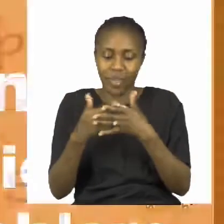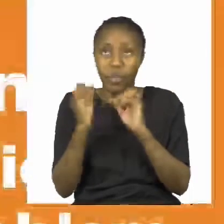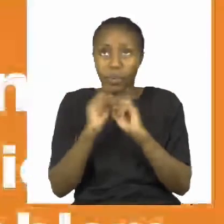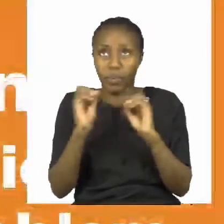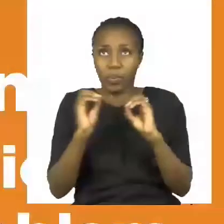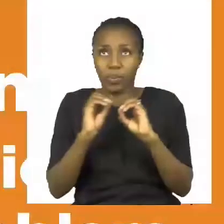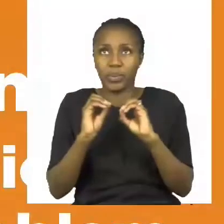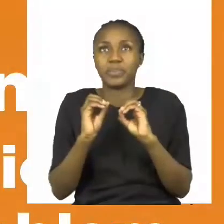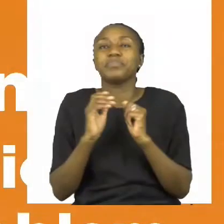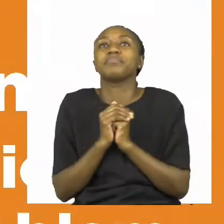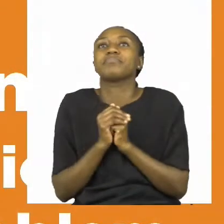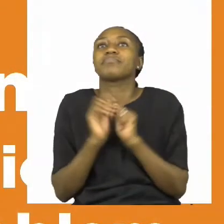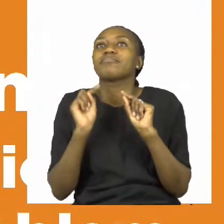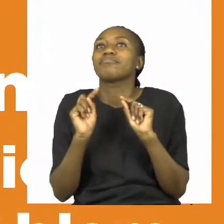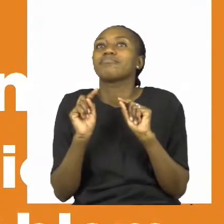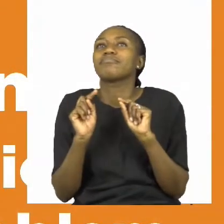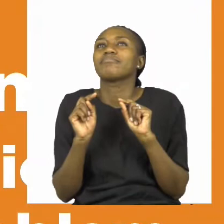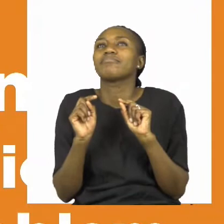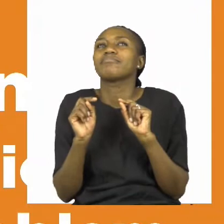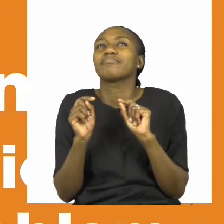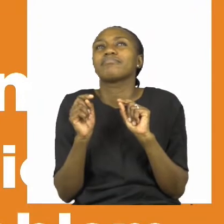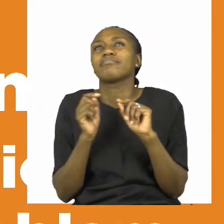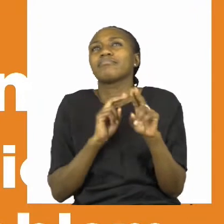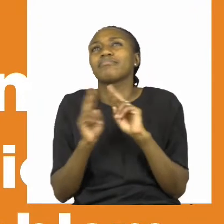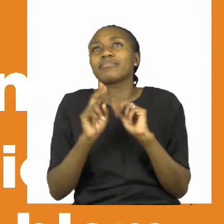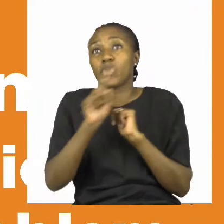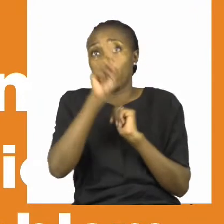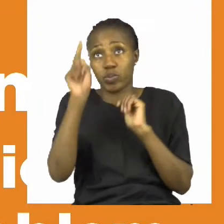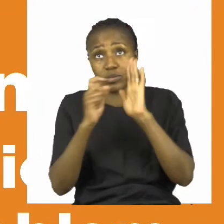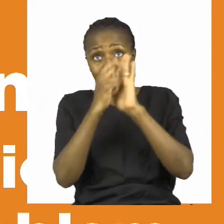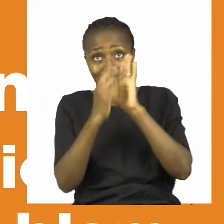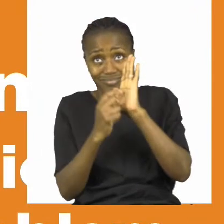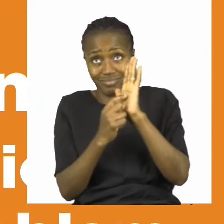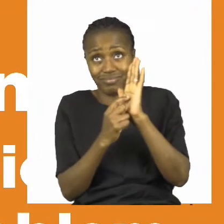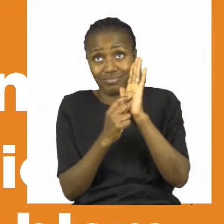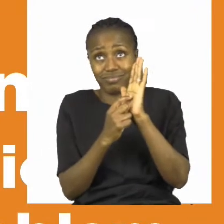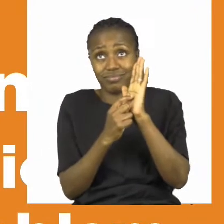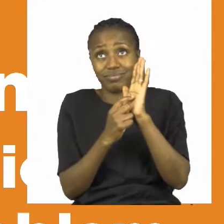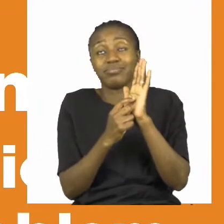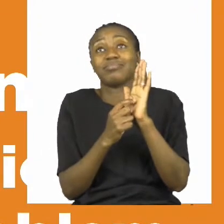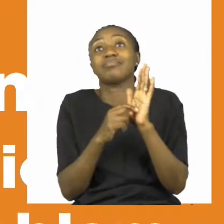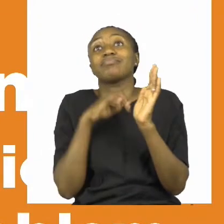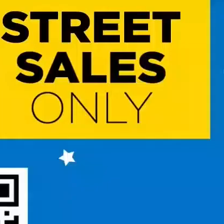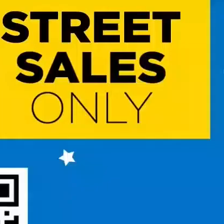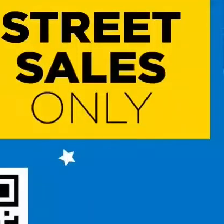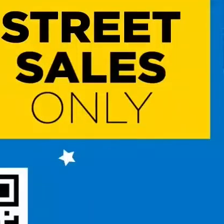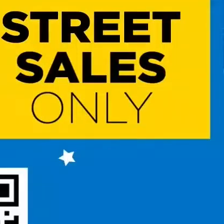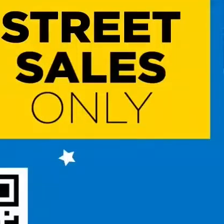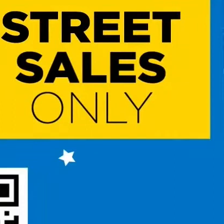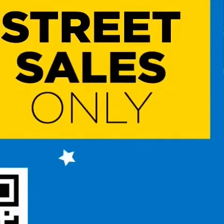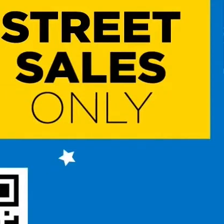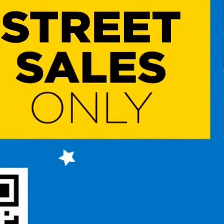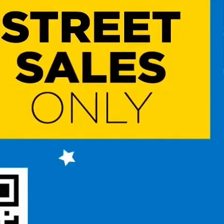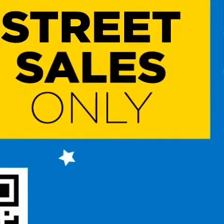else. For today's lesson, we will be doing questions and problem solving. Follow us